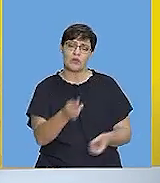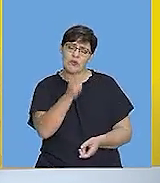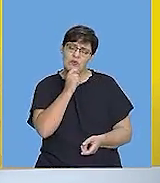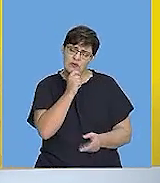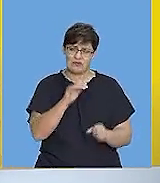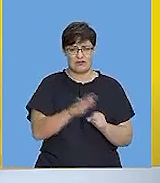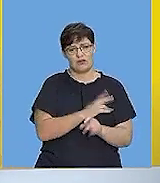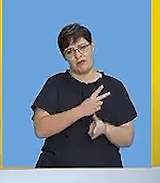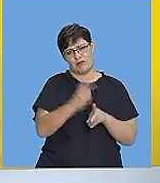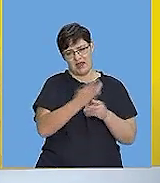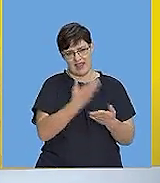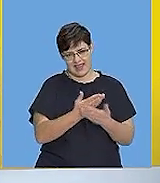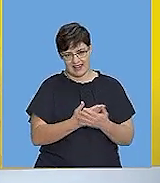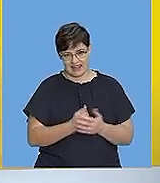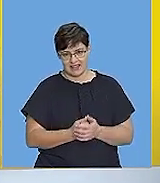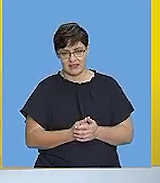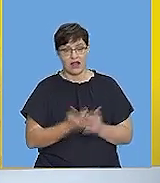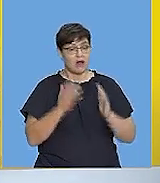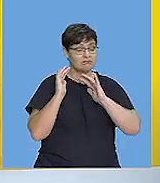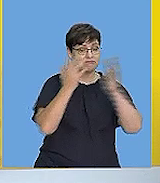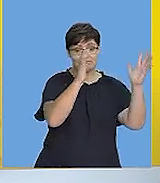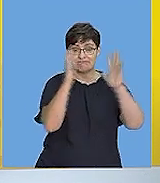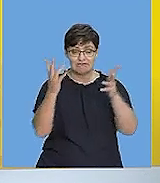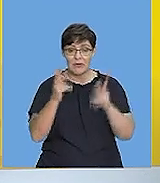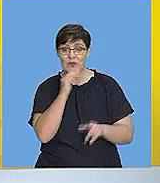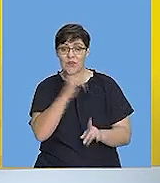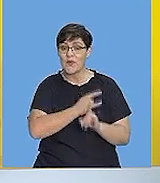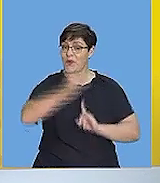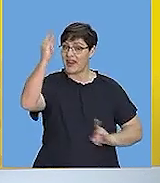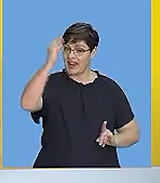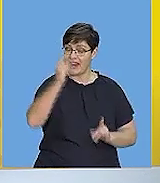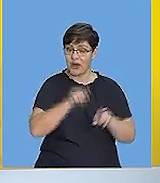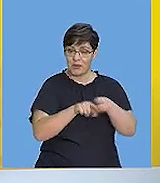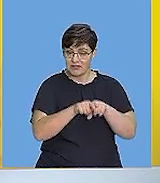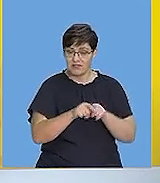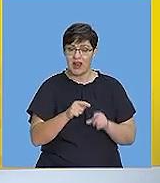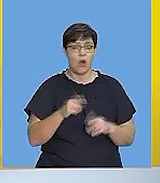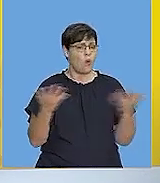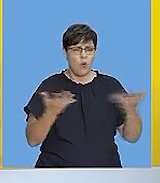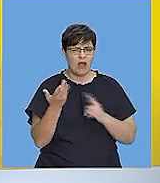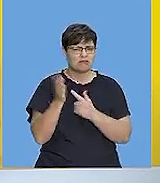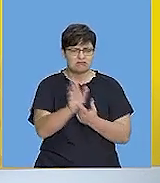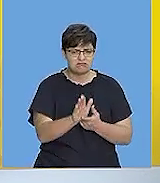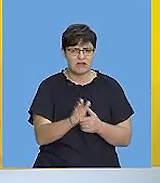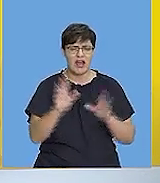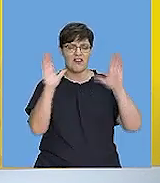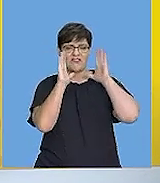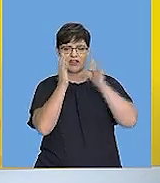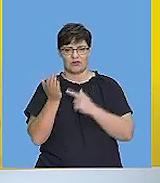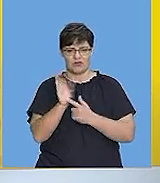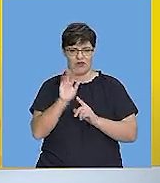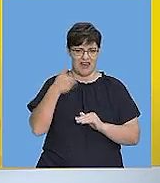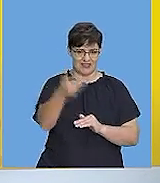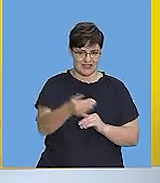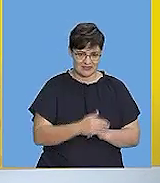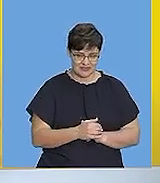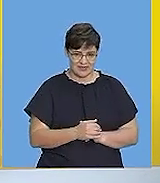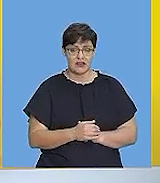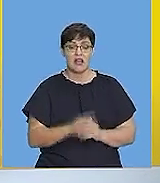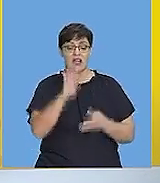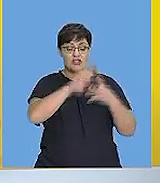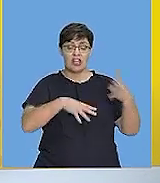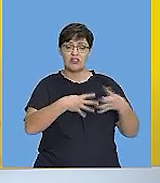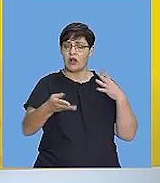prepare. Congratulations to all of our competition winners who will be announced on Facebook after the show. Don't forget to check out our schedule